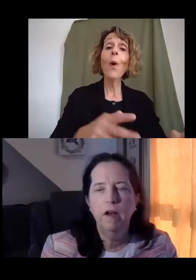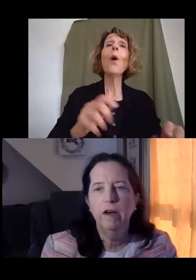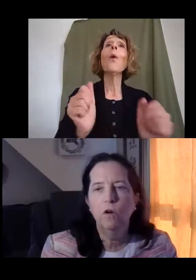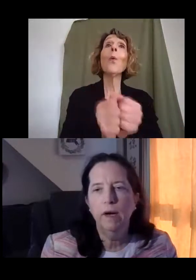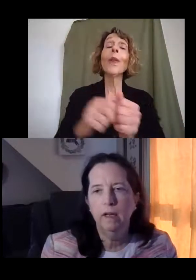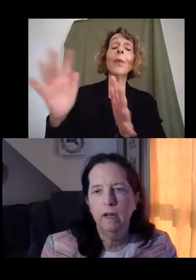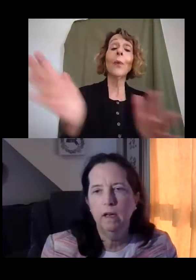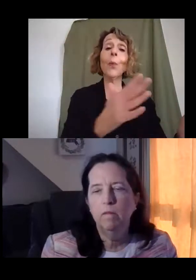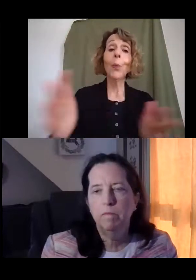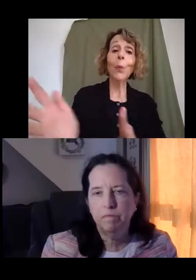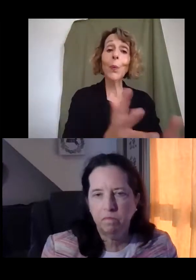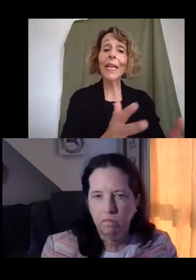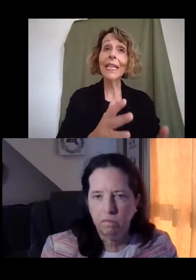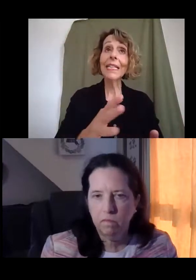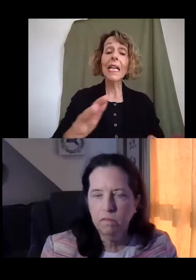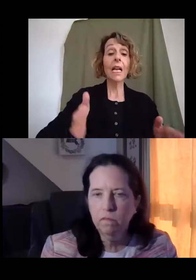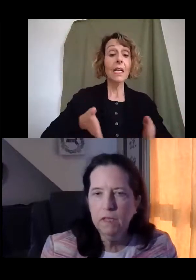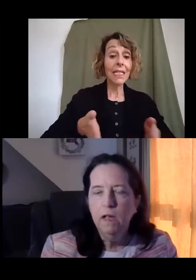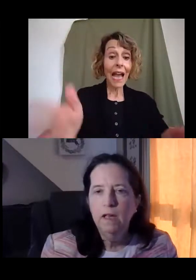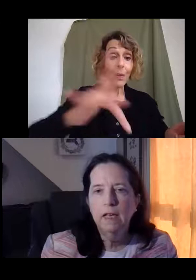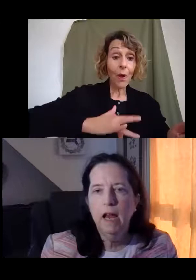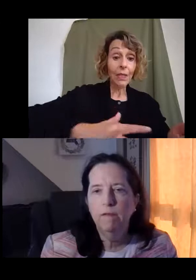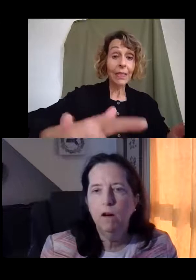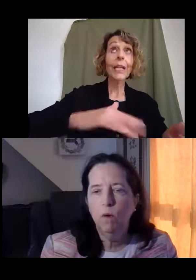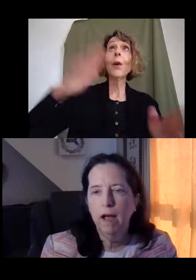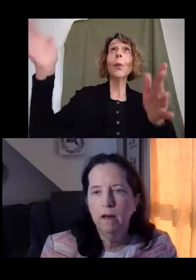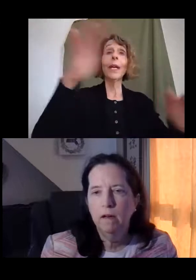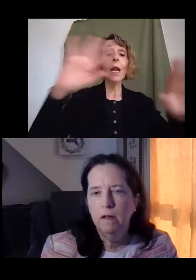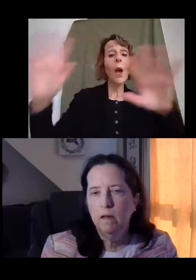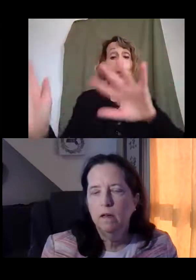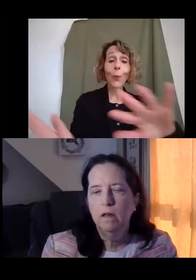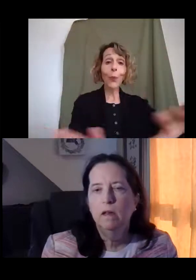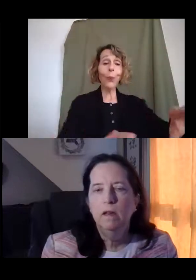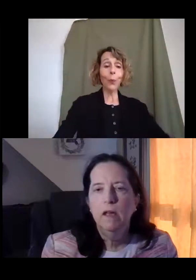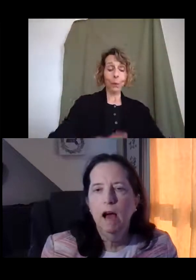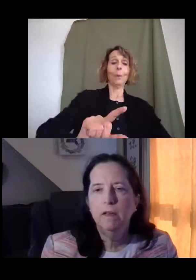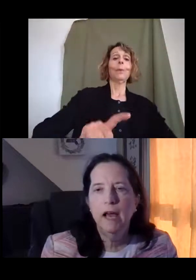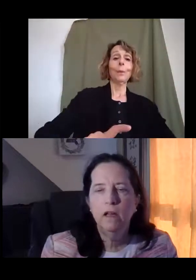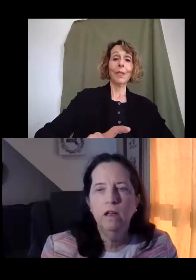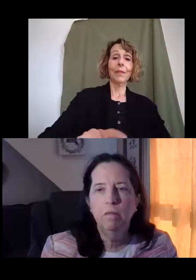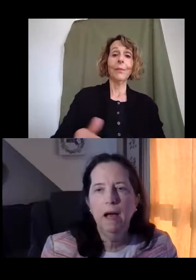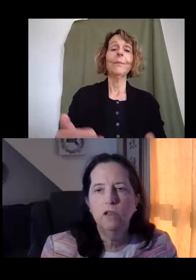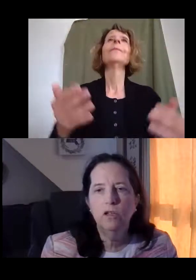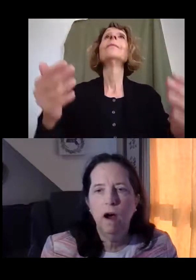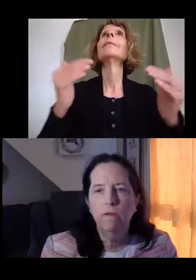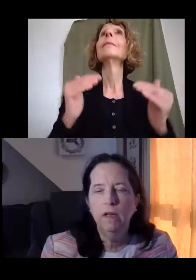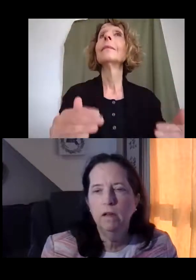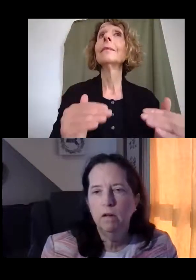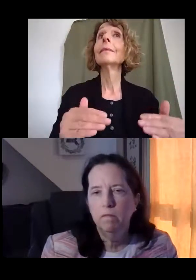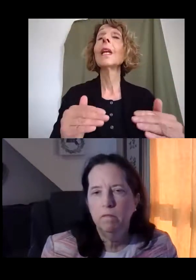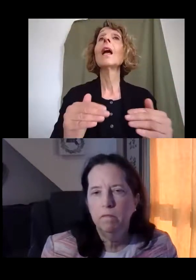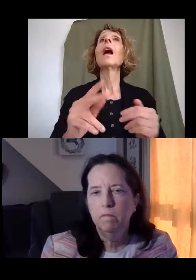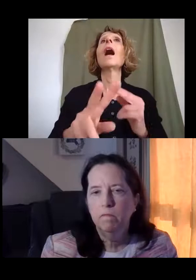covered very quickly. Is it heavy or wet? How is that going to impact your